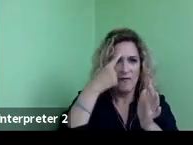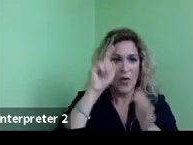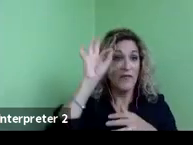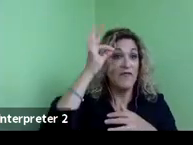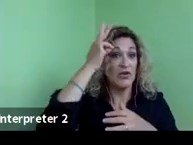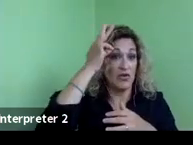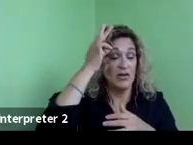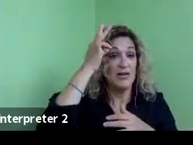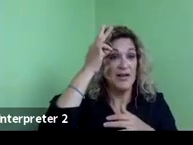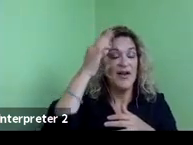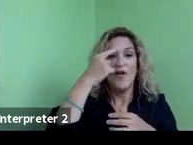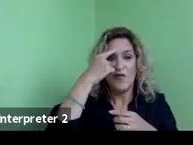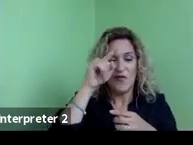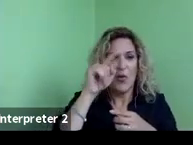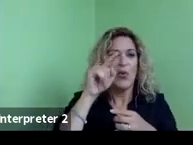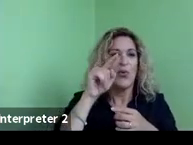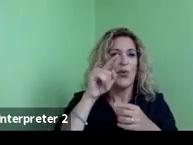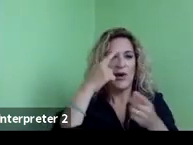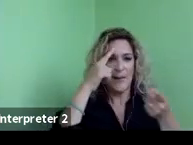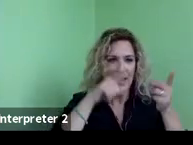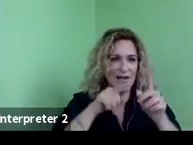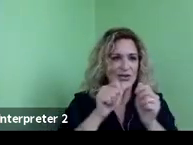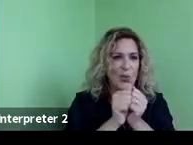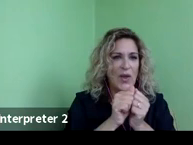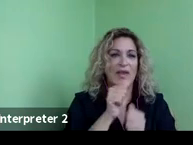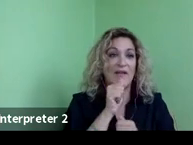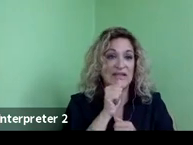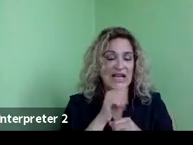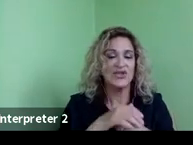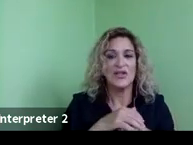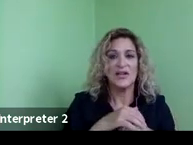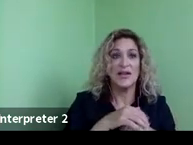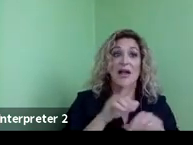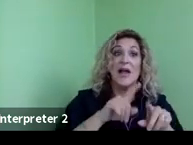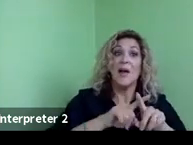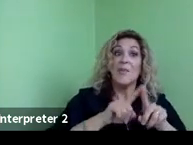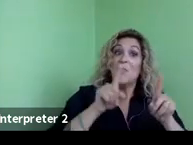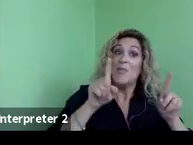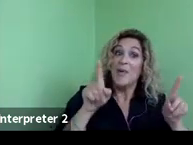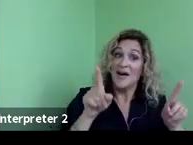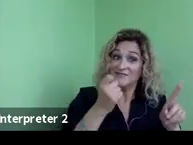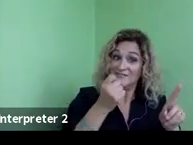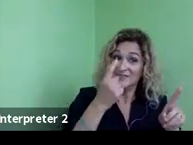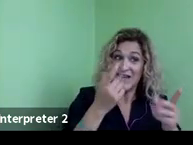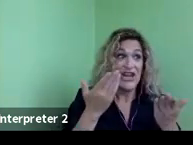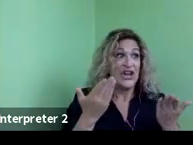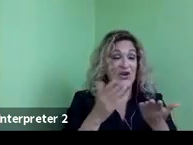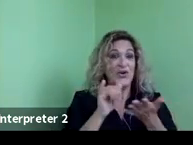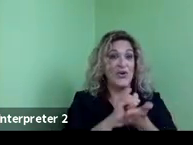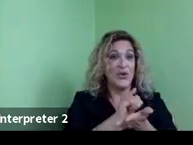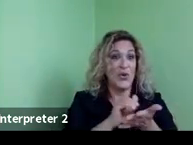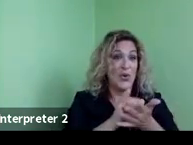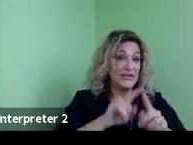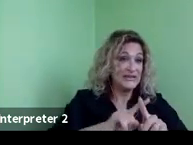we'd have to sort of backtrack and say, however, here in New York, things are different. And don't